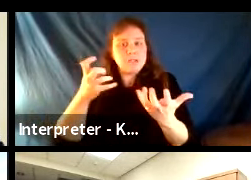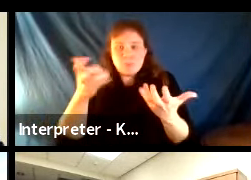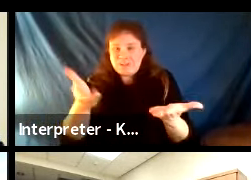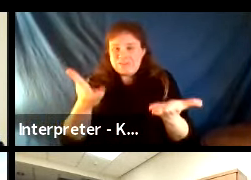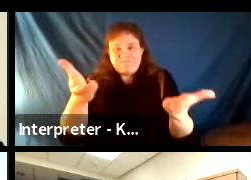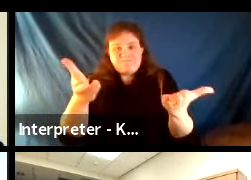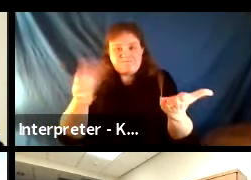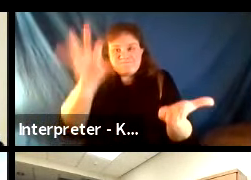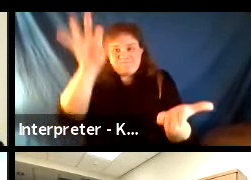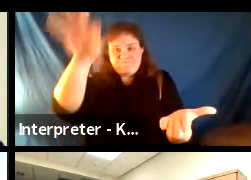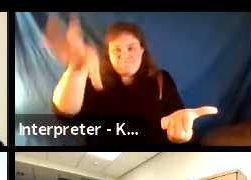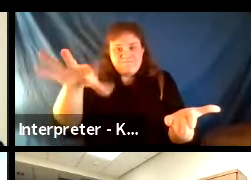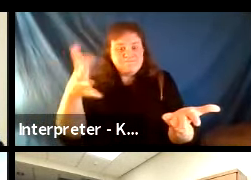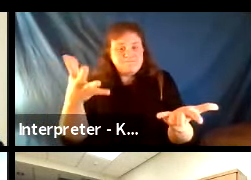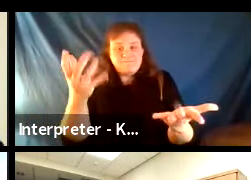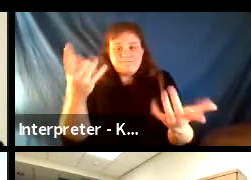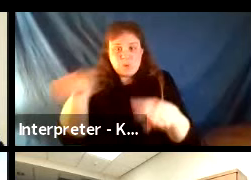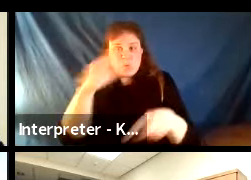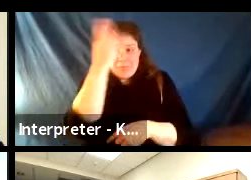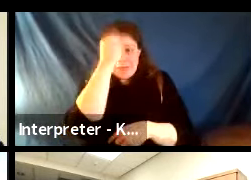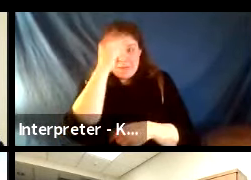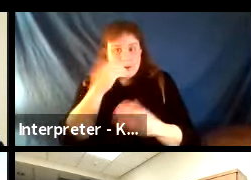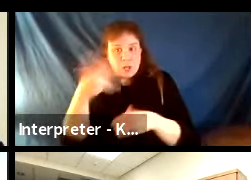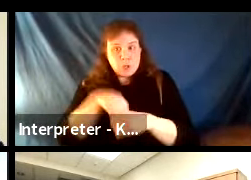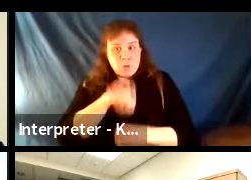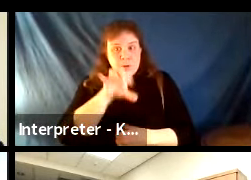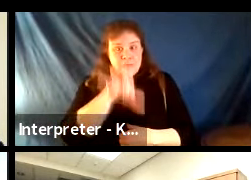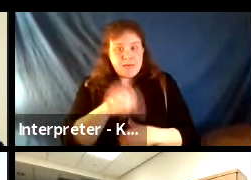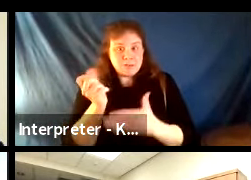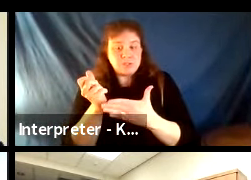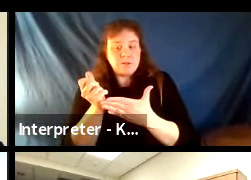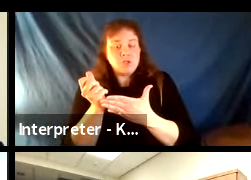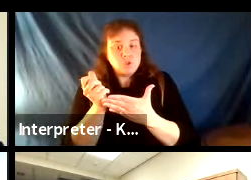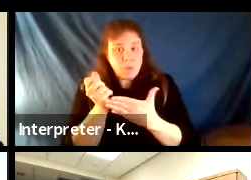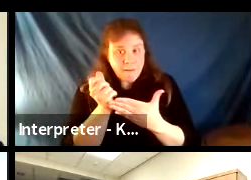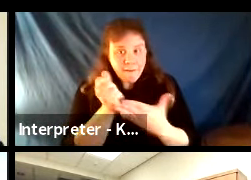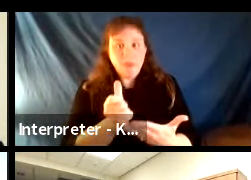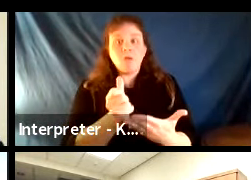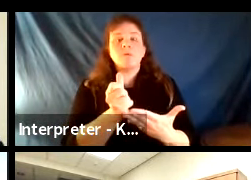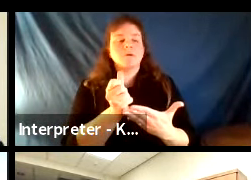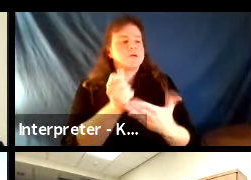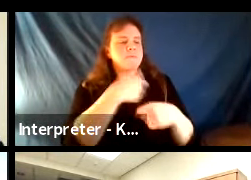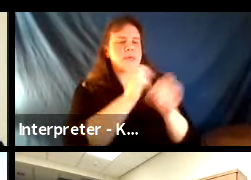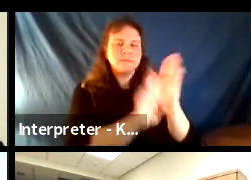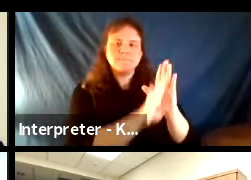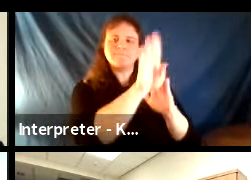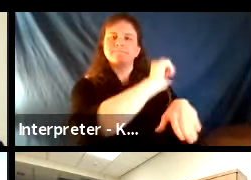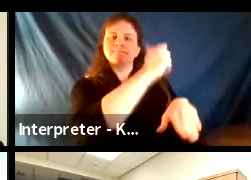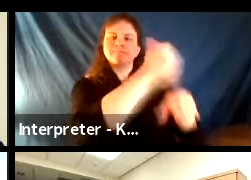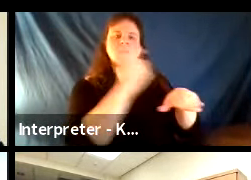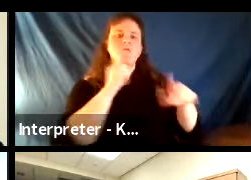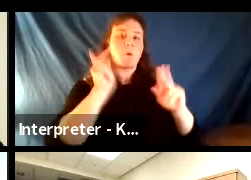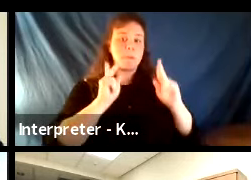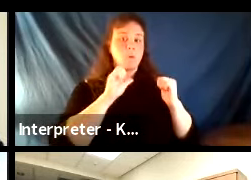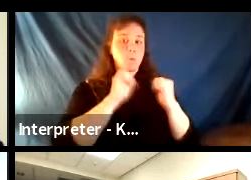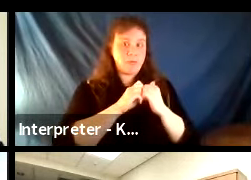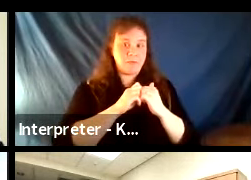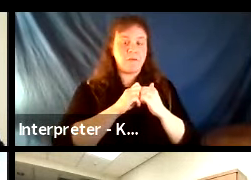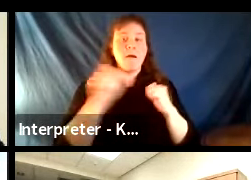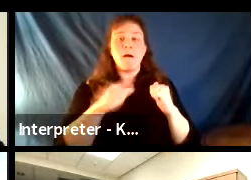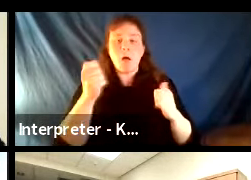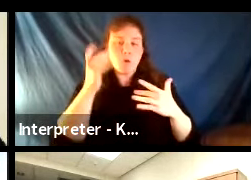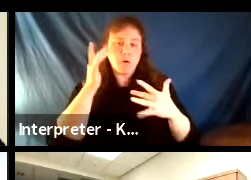thought to include that and operationalize it under who's considered under the description of underlying medical conditions.